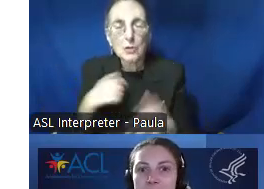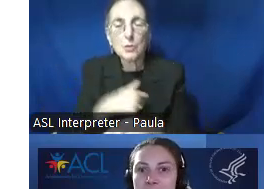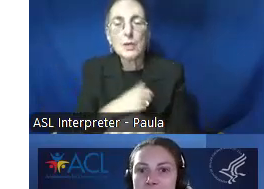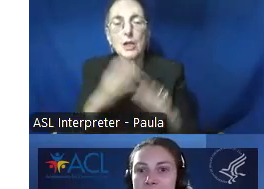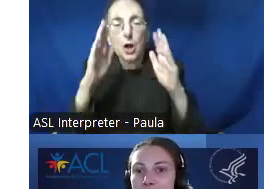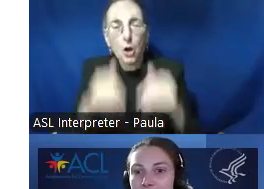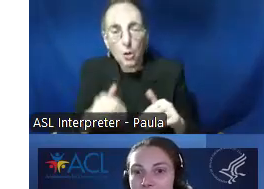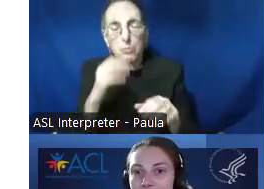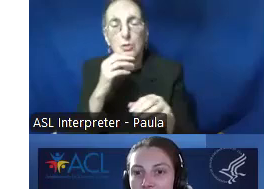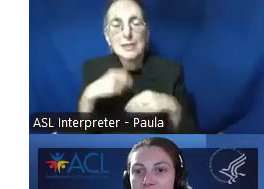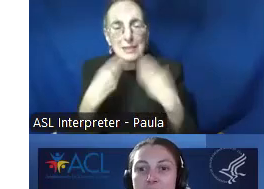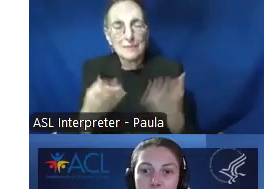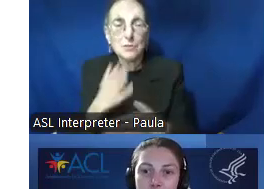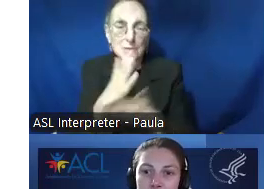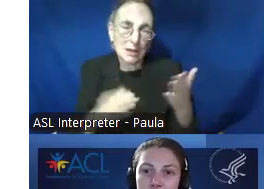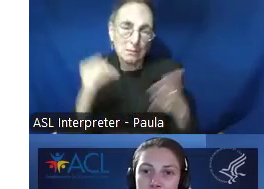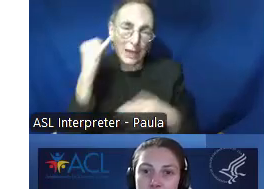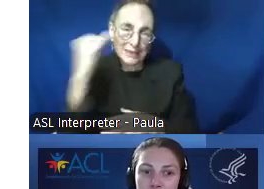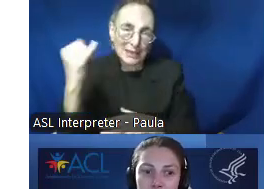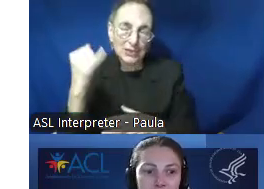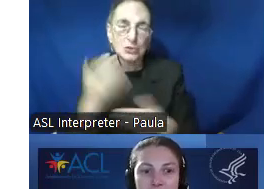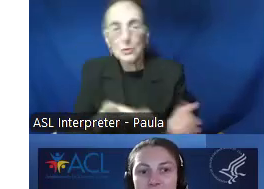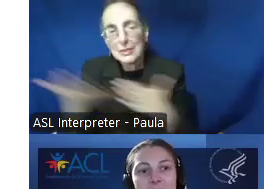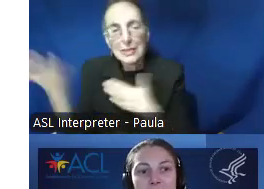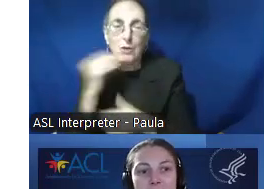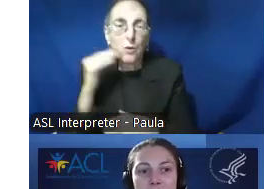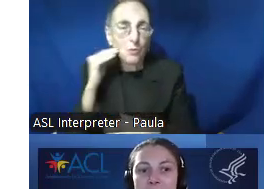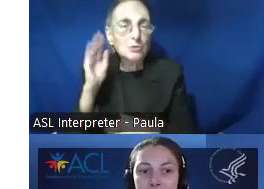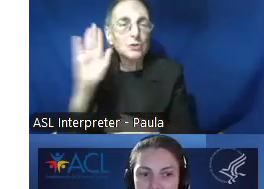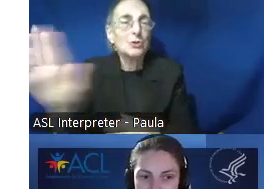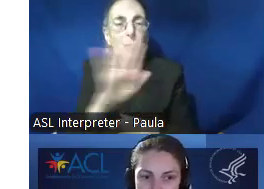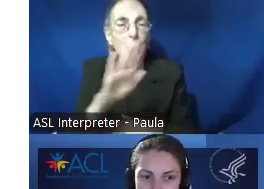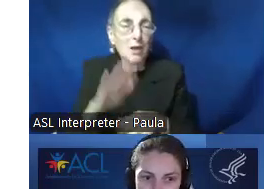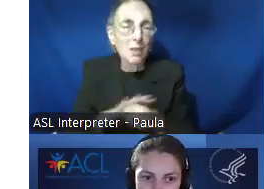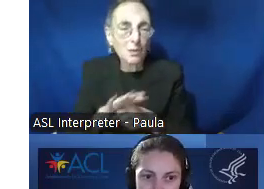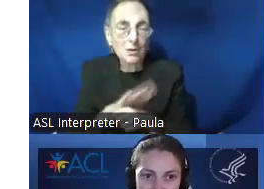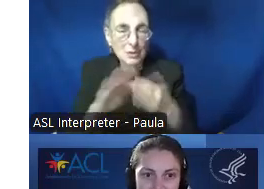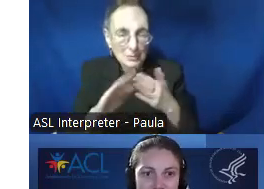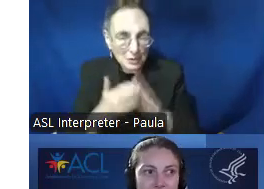some ideas to take home to your local communities. Next slide, please.